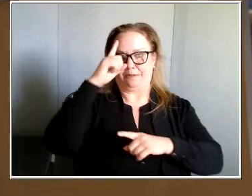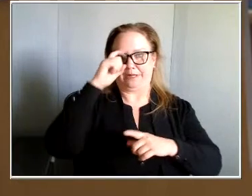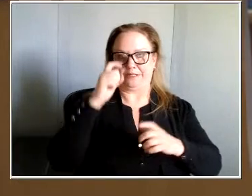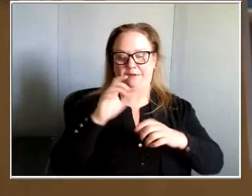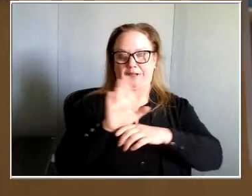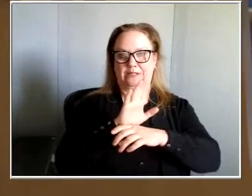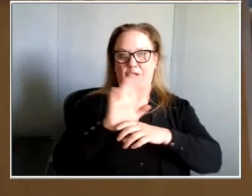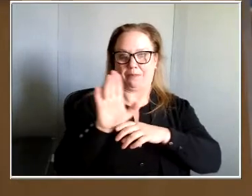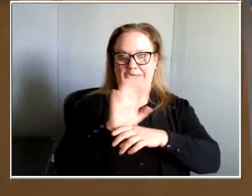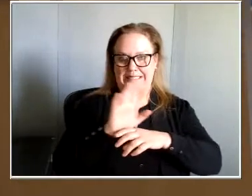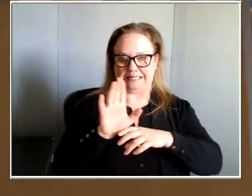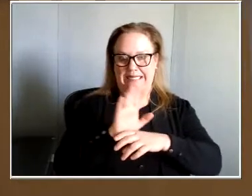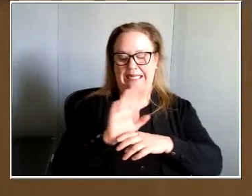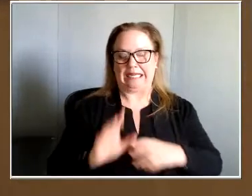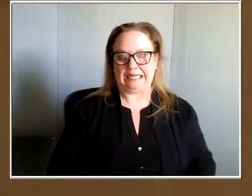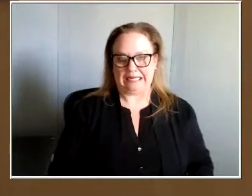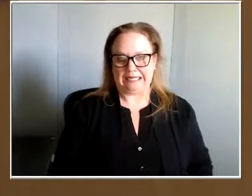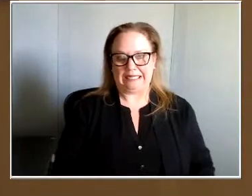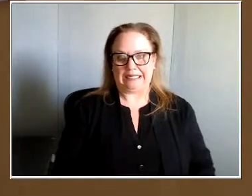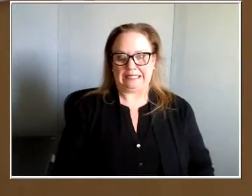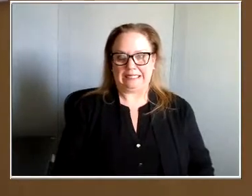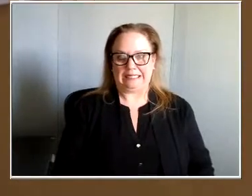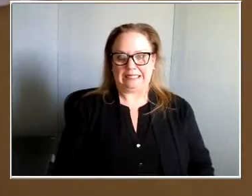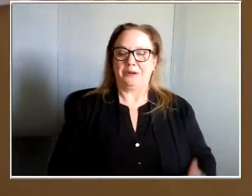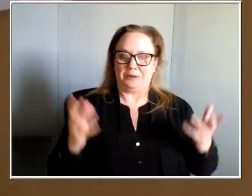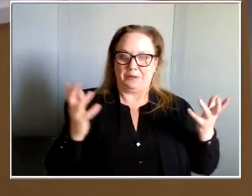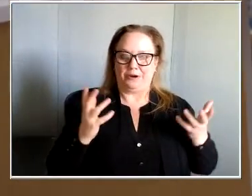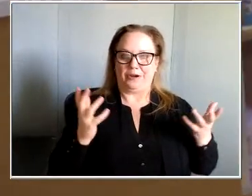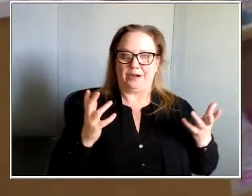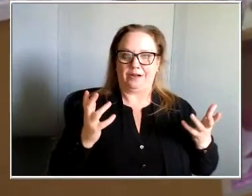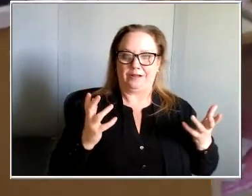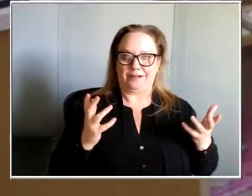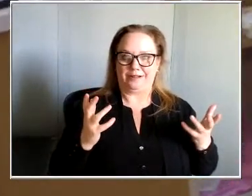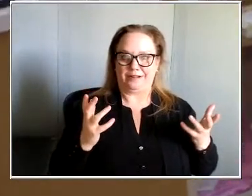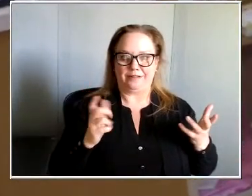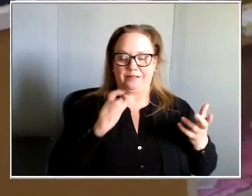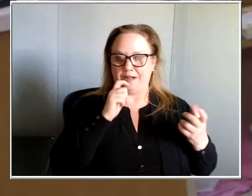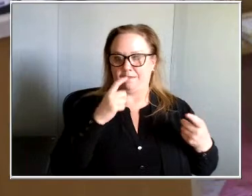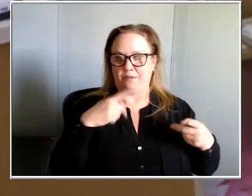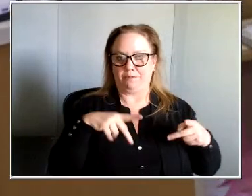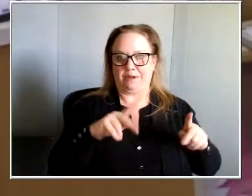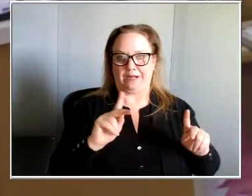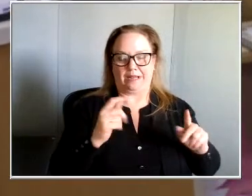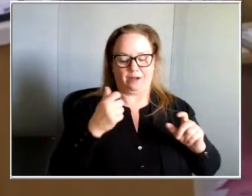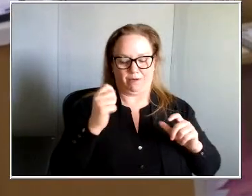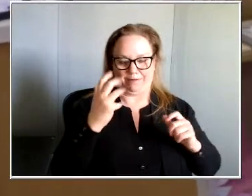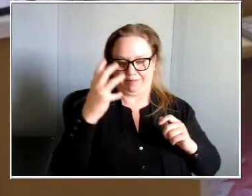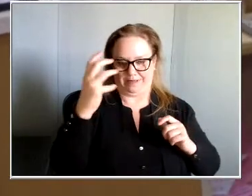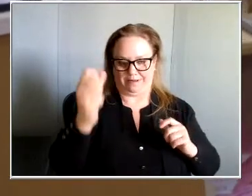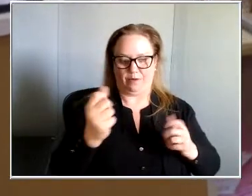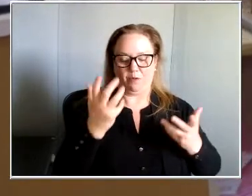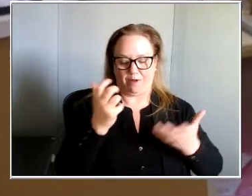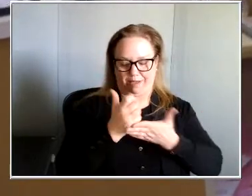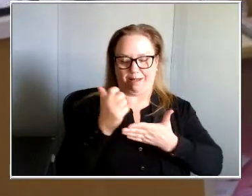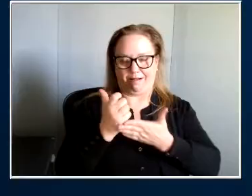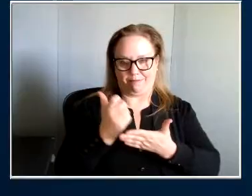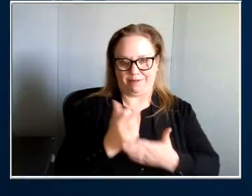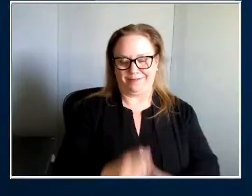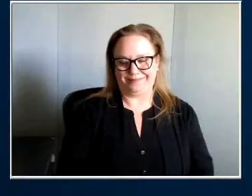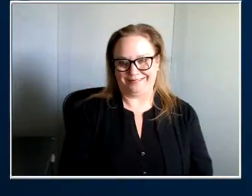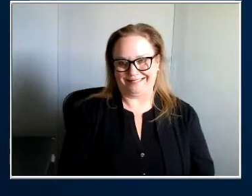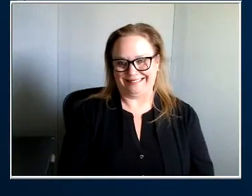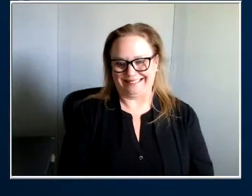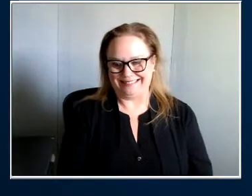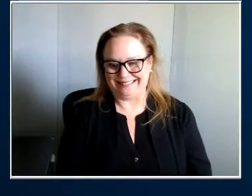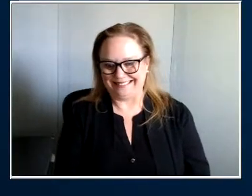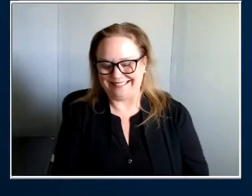busy. And so we're here to not let anybody get away because we want to help them. I love that.